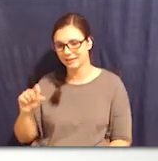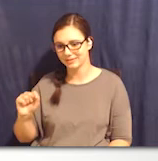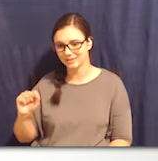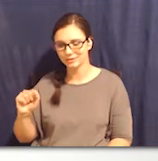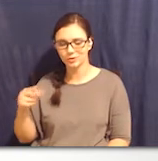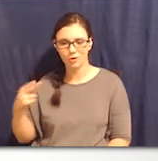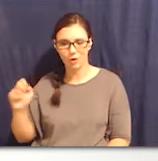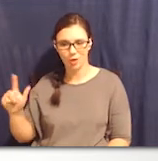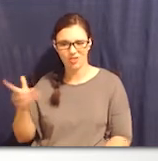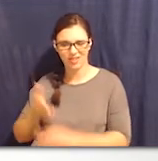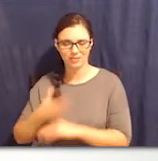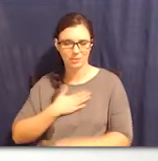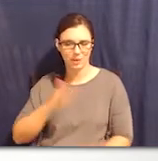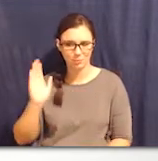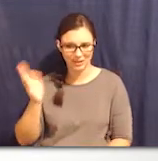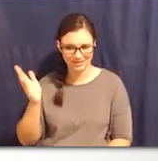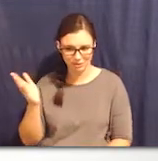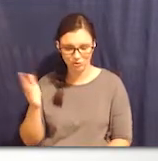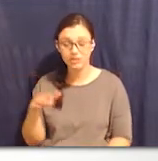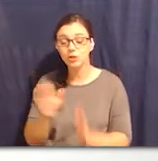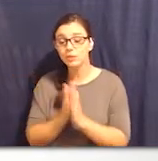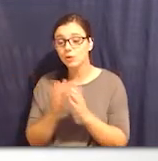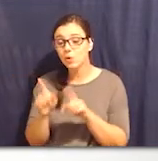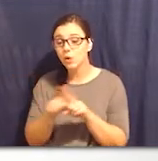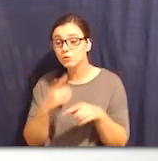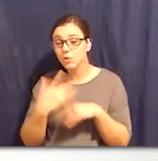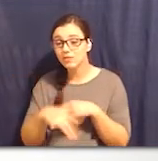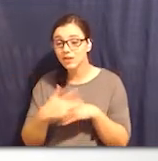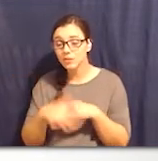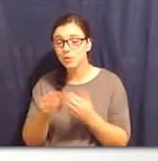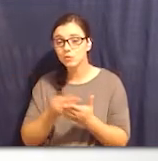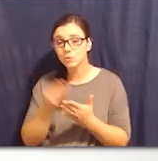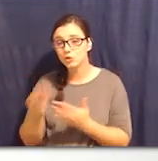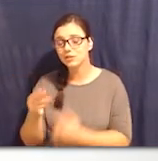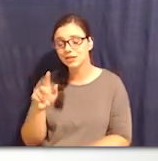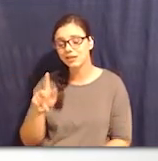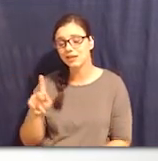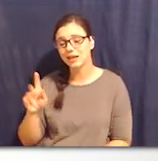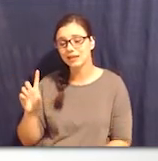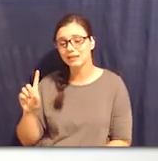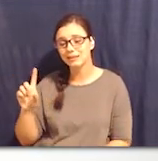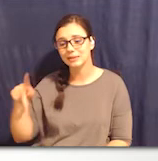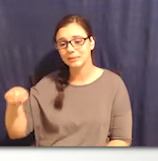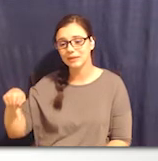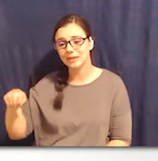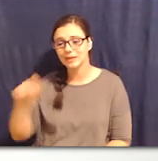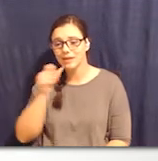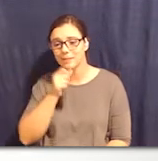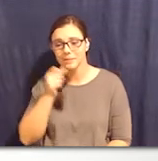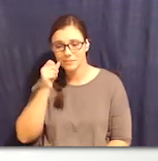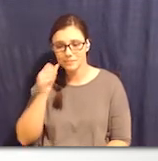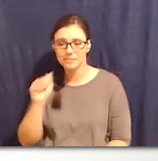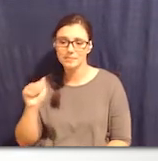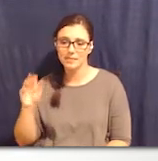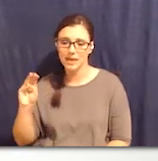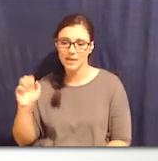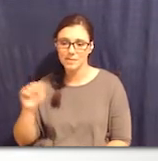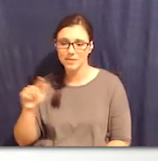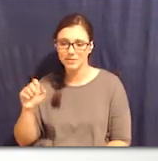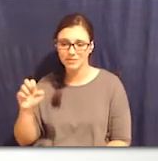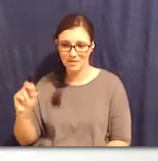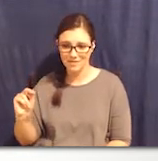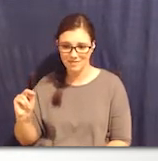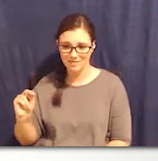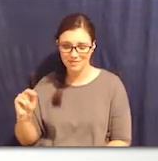offer them at the exhibit hall right after my presentation. And my book is also available for purchase on KDP Amazon.